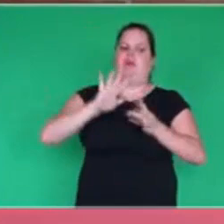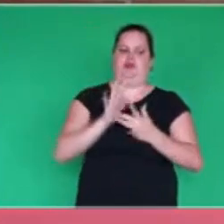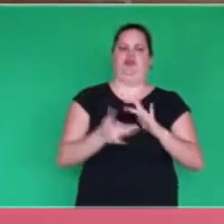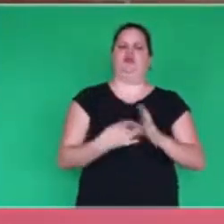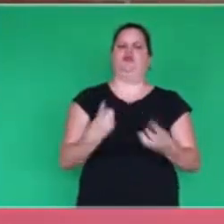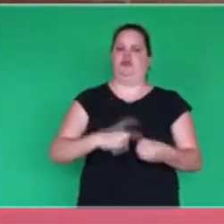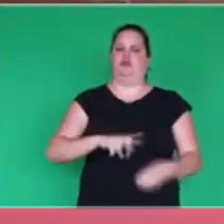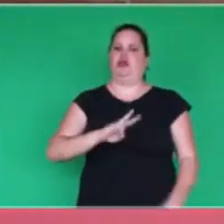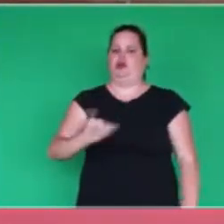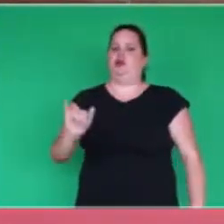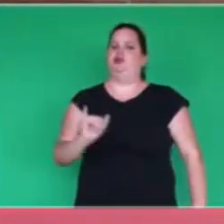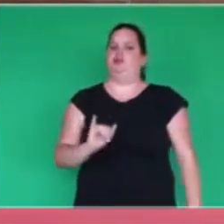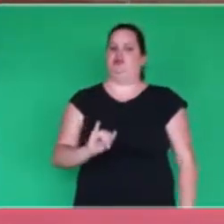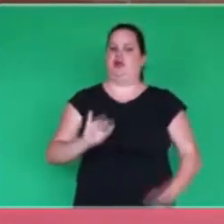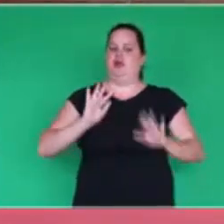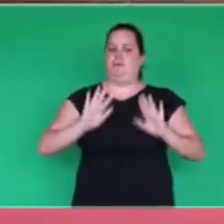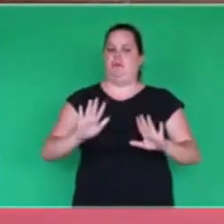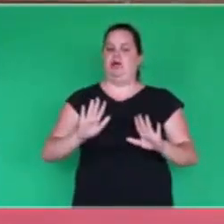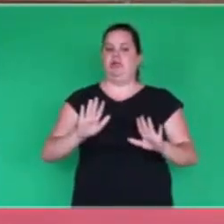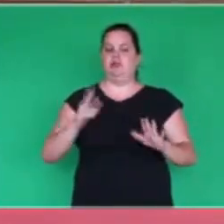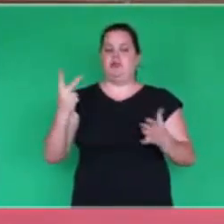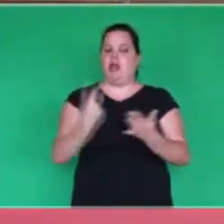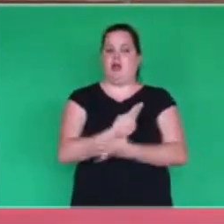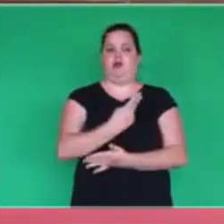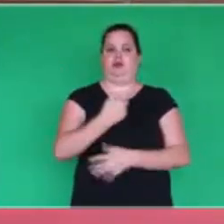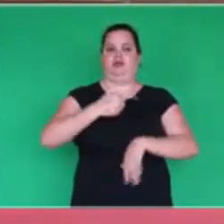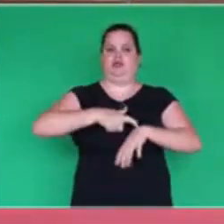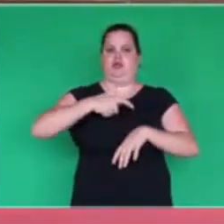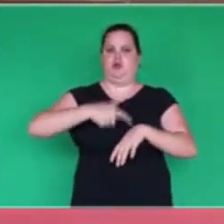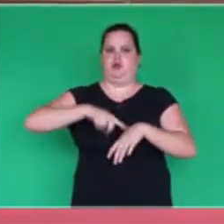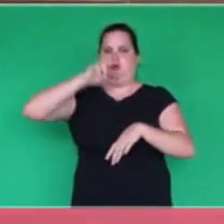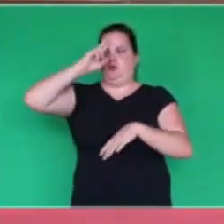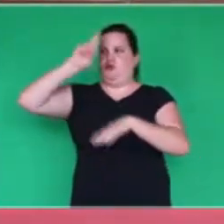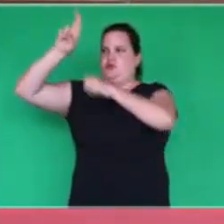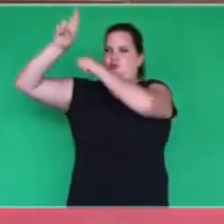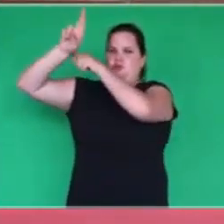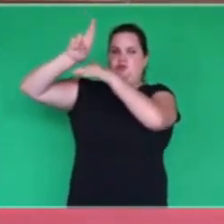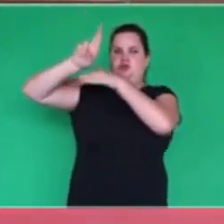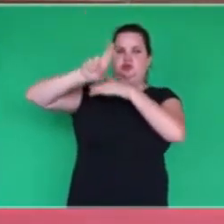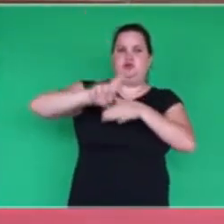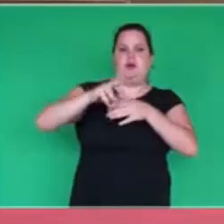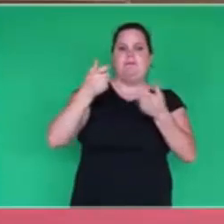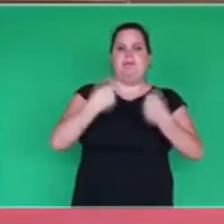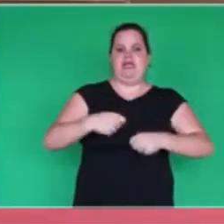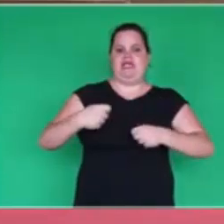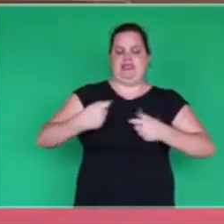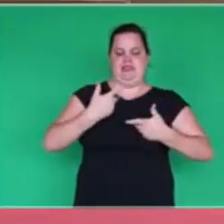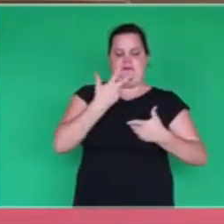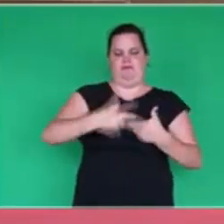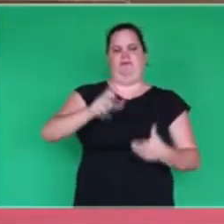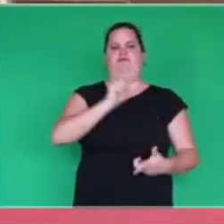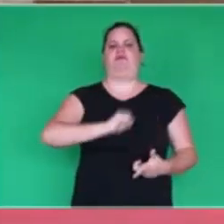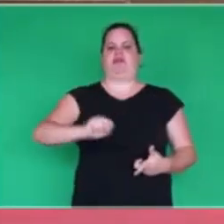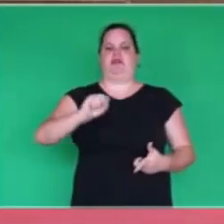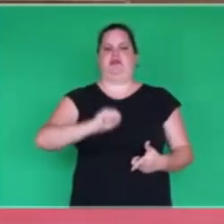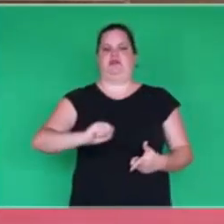word comes from two words, Ar, which means mountain in